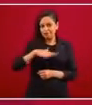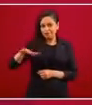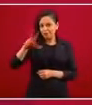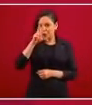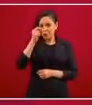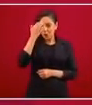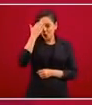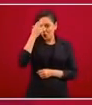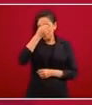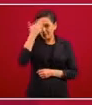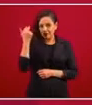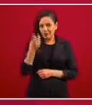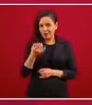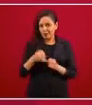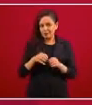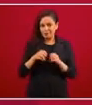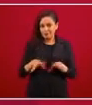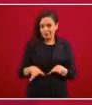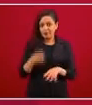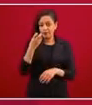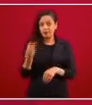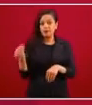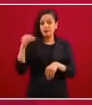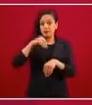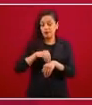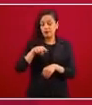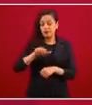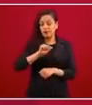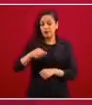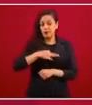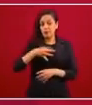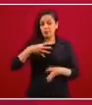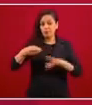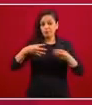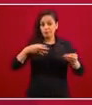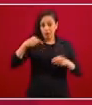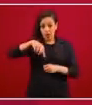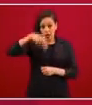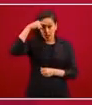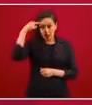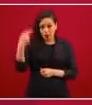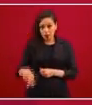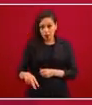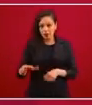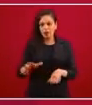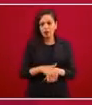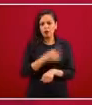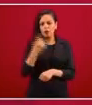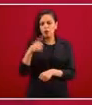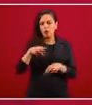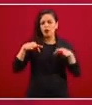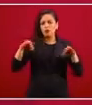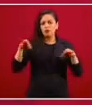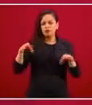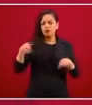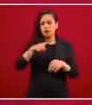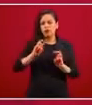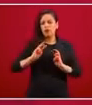1881. In July of 1881, the epidemiological vigilance of Mexico was